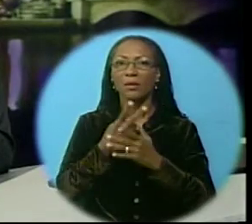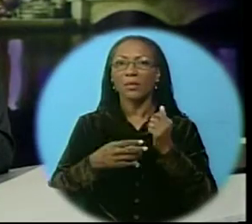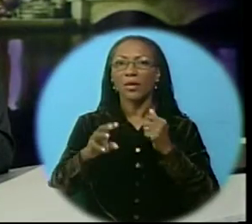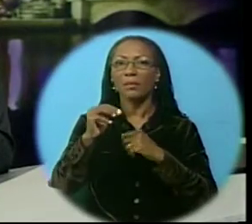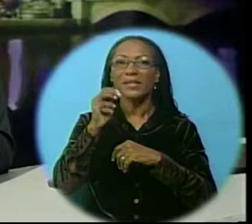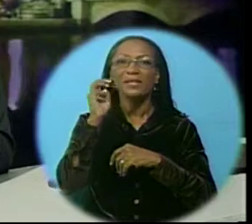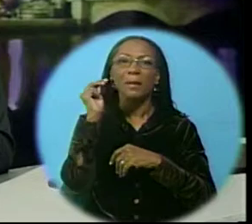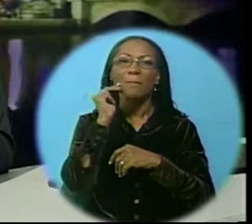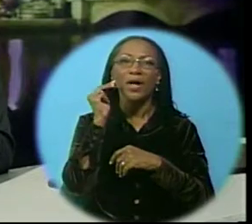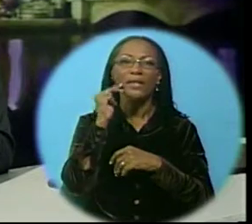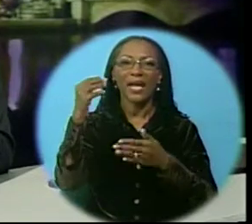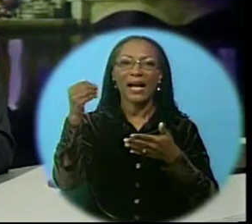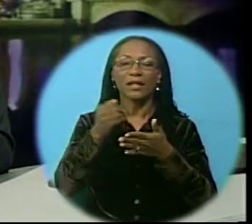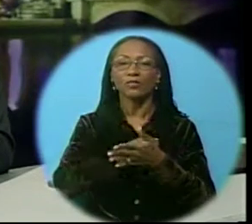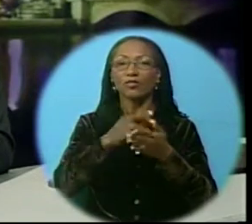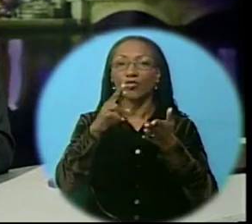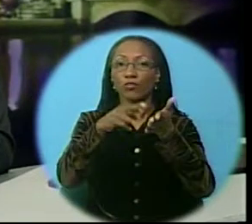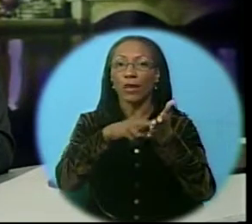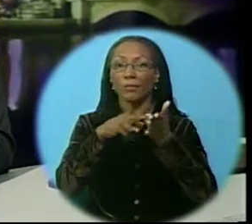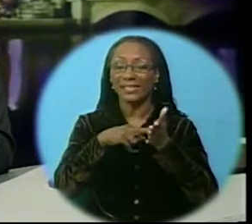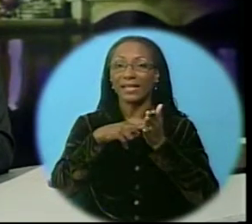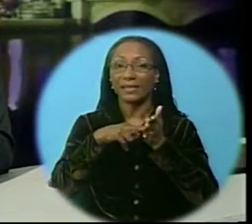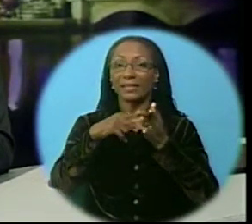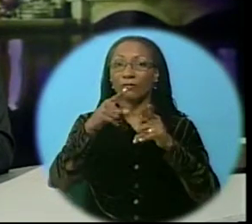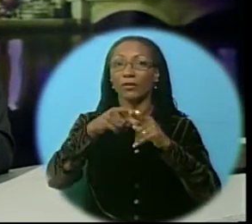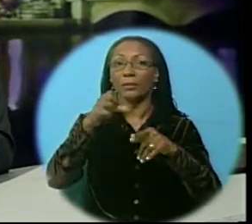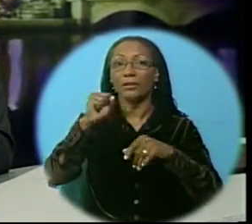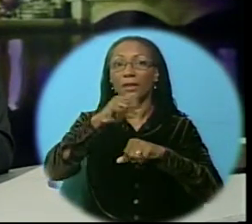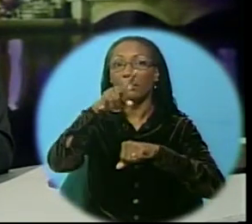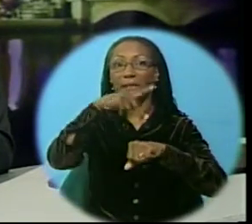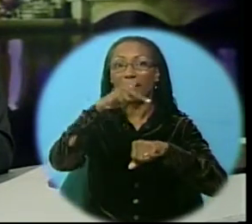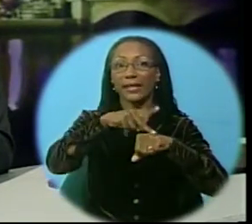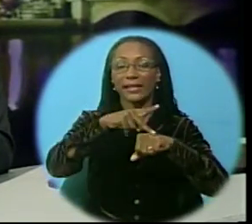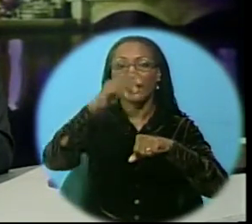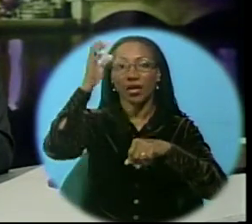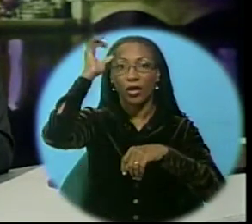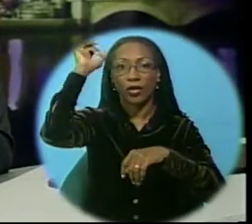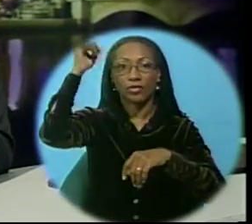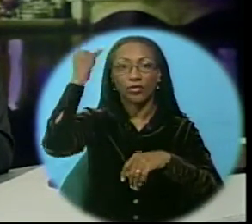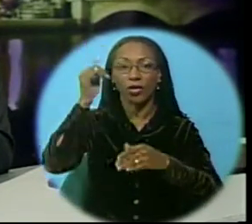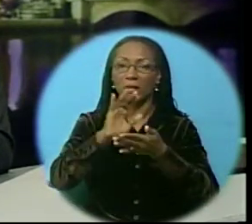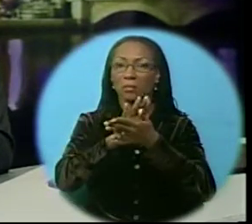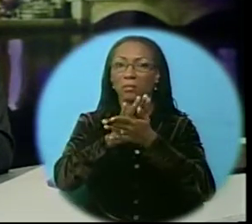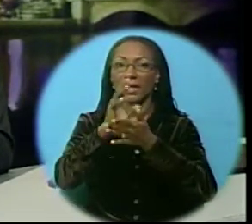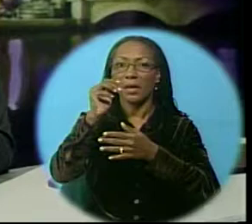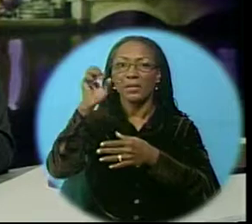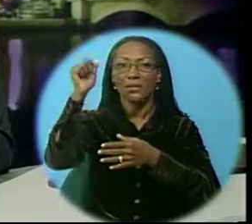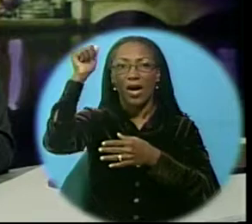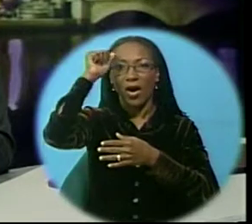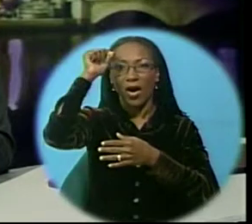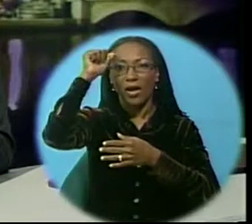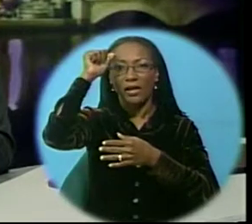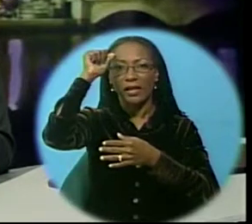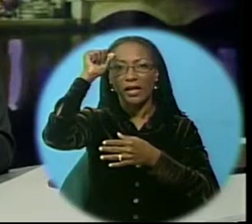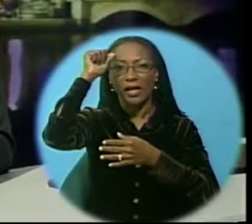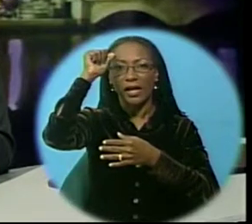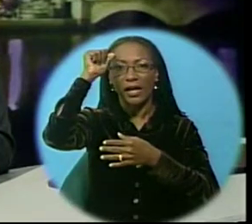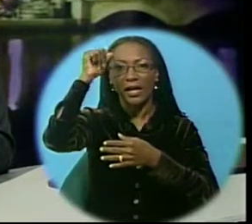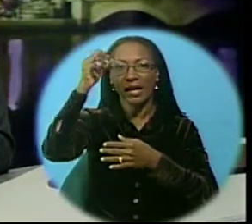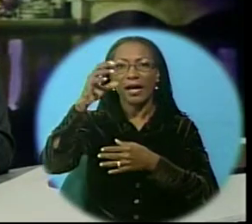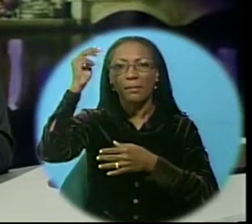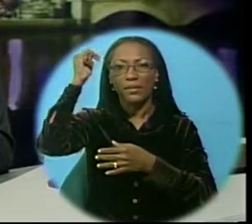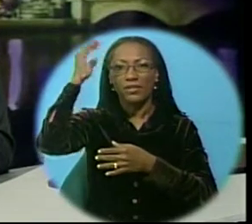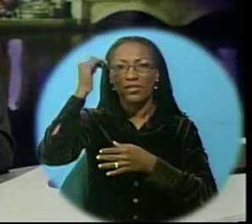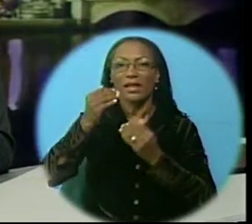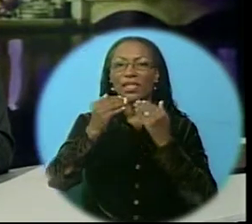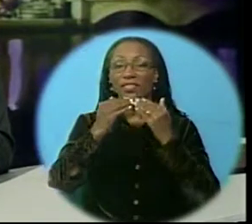Both Ms. Motley and new candidate for St. Peter Colin Jordan praised Mr. Arthur for his service to country, party and constituency. Mr. Jordan